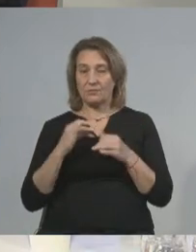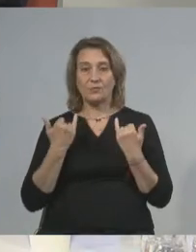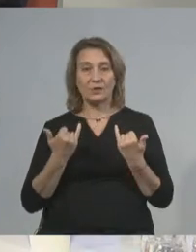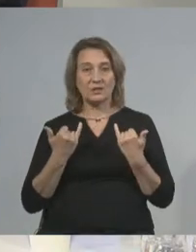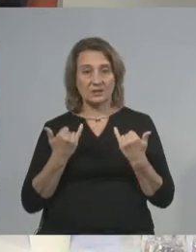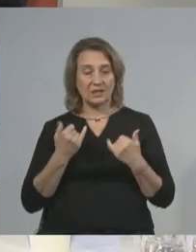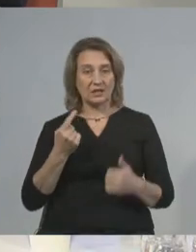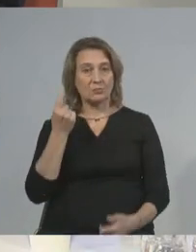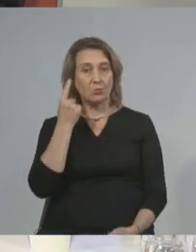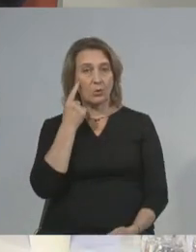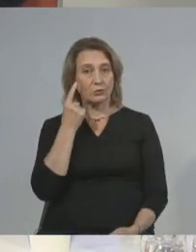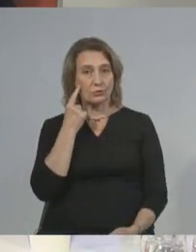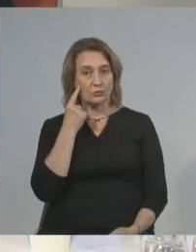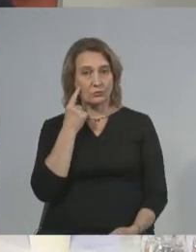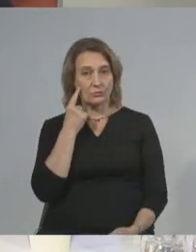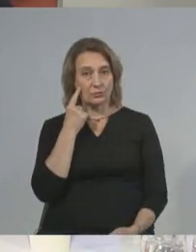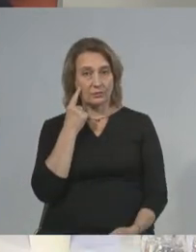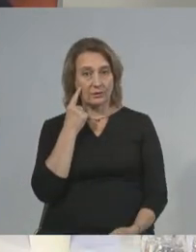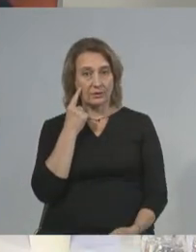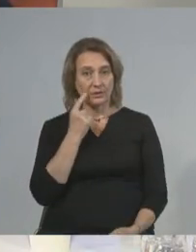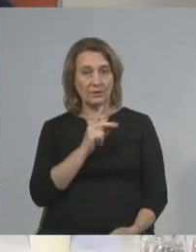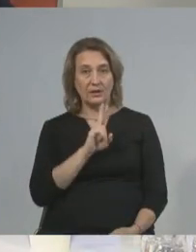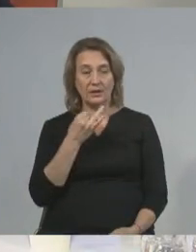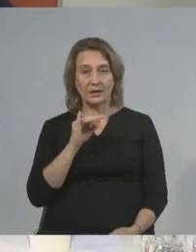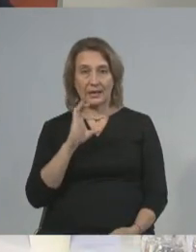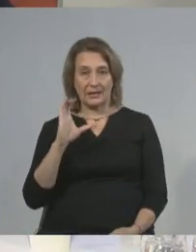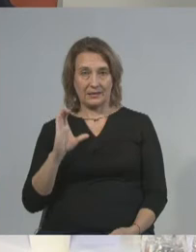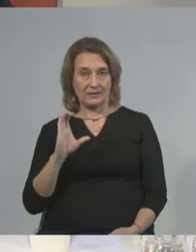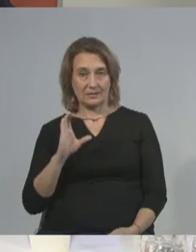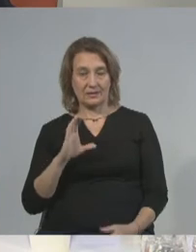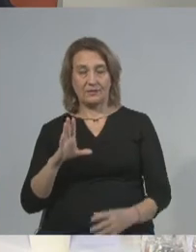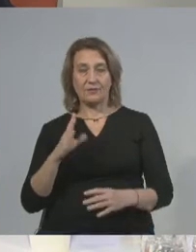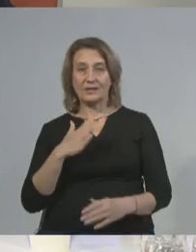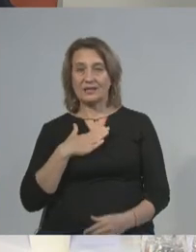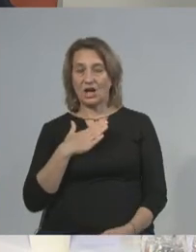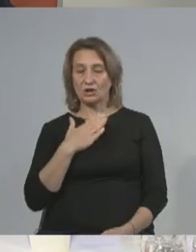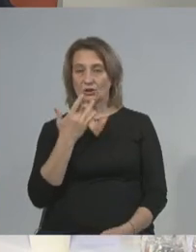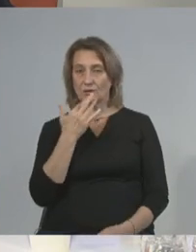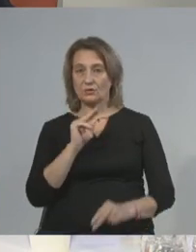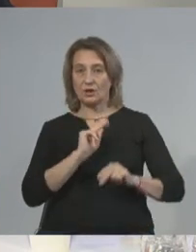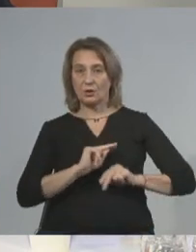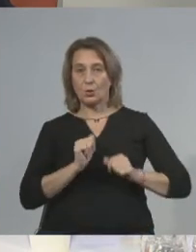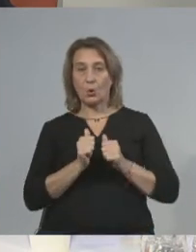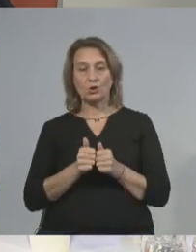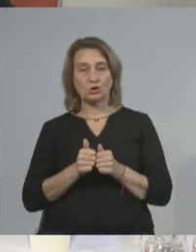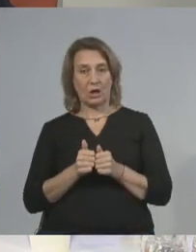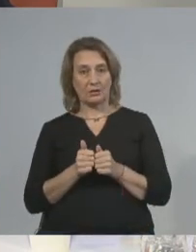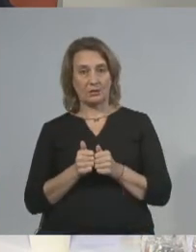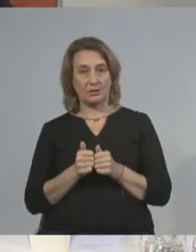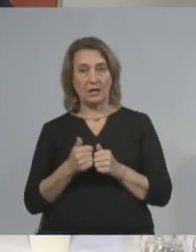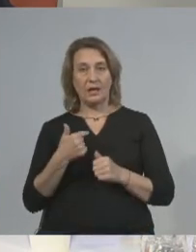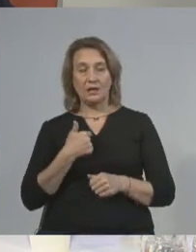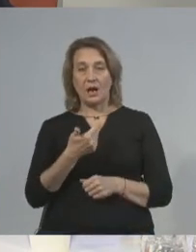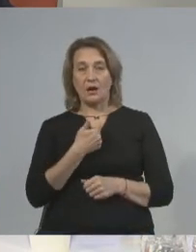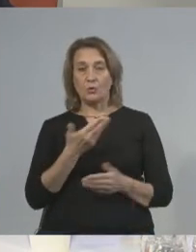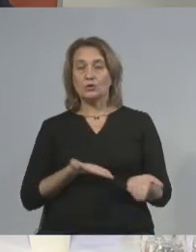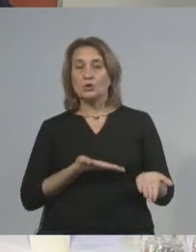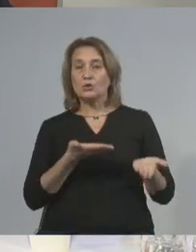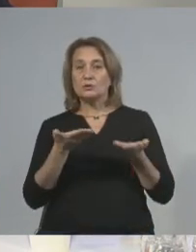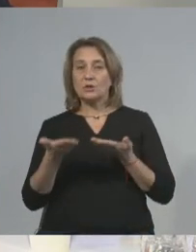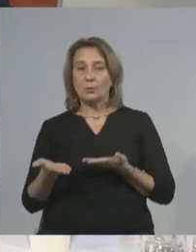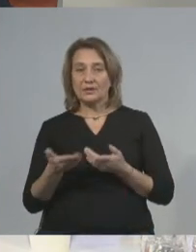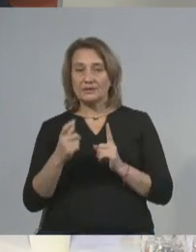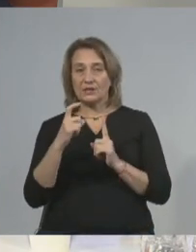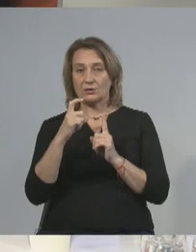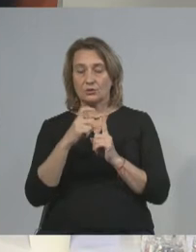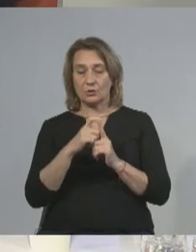thank you for joining us we would like to hear cases from bosnia and croatia from other foreign experts so i